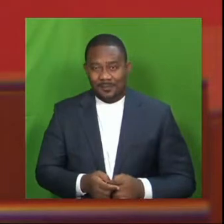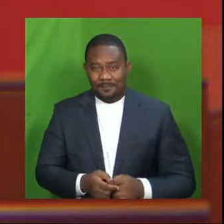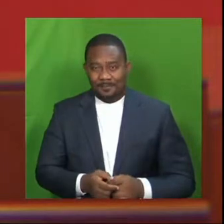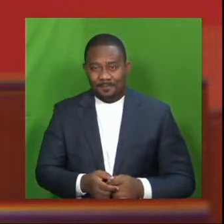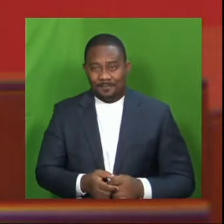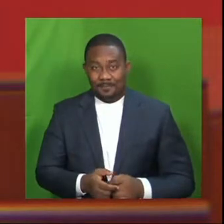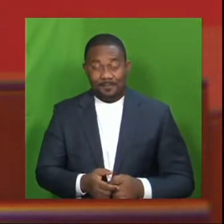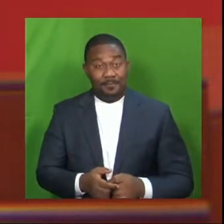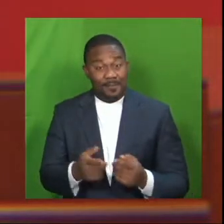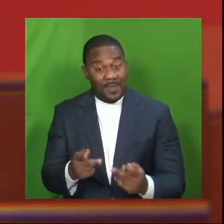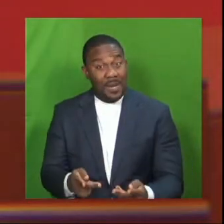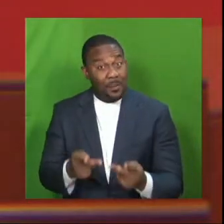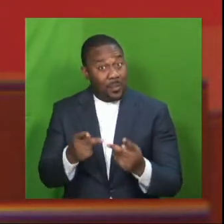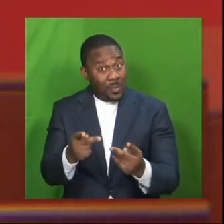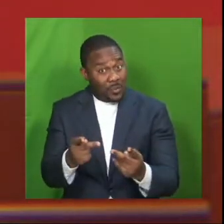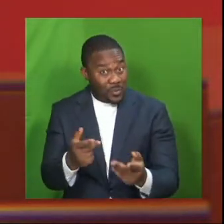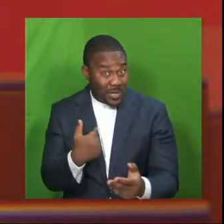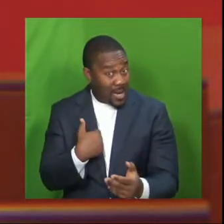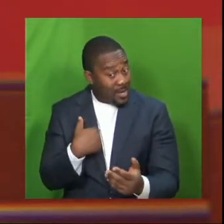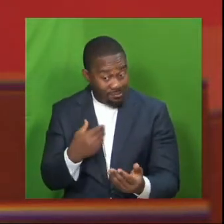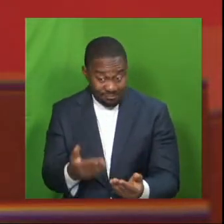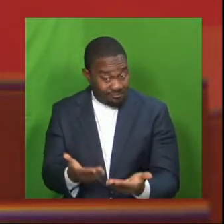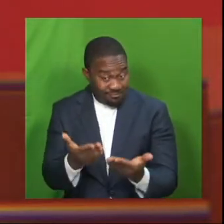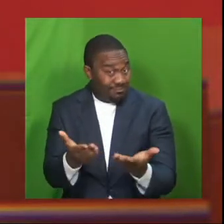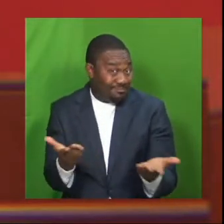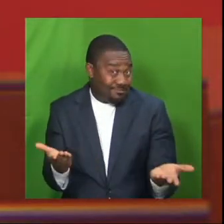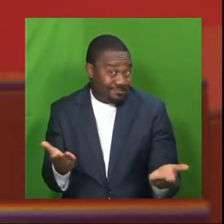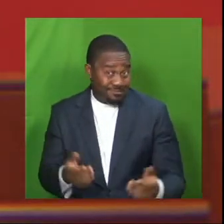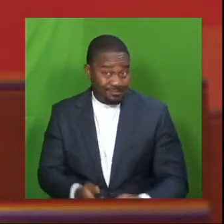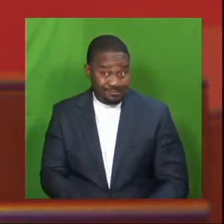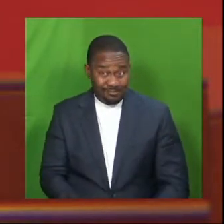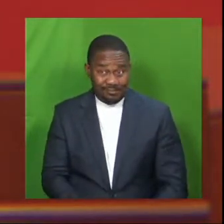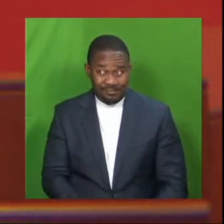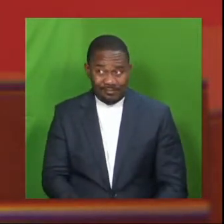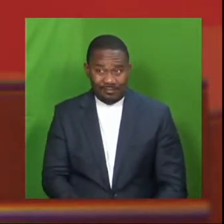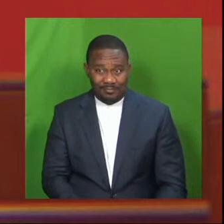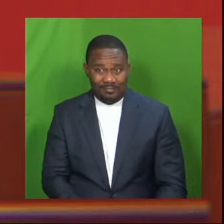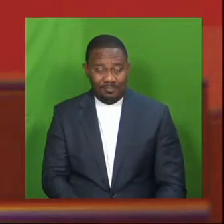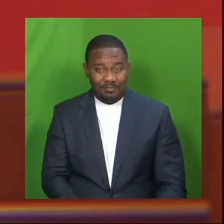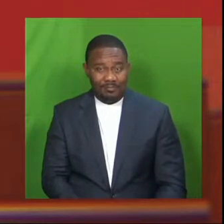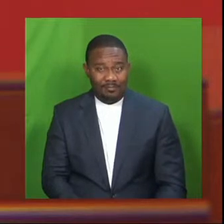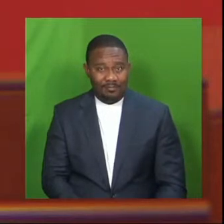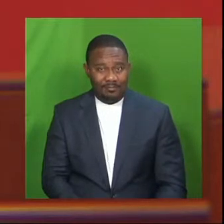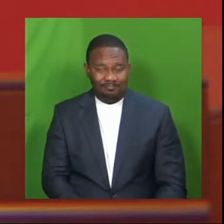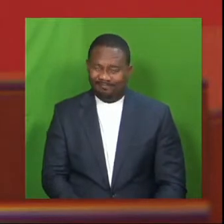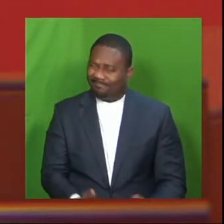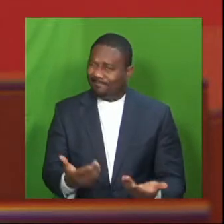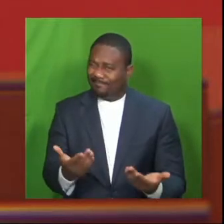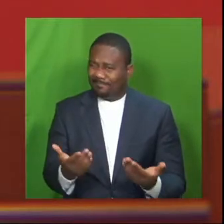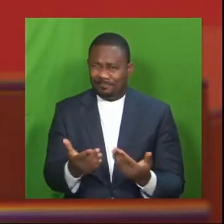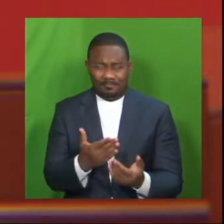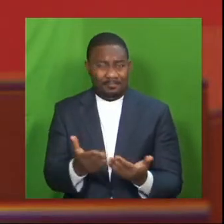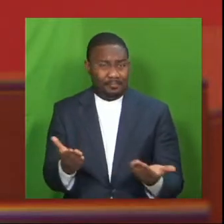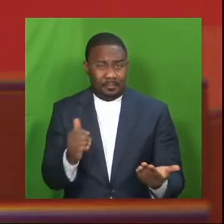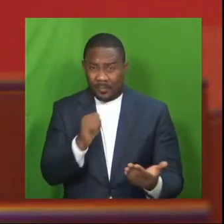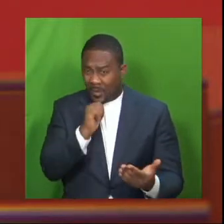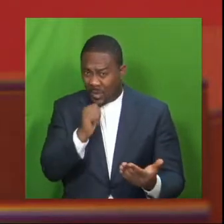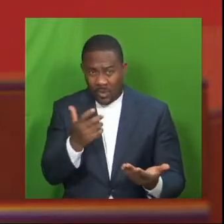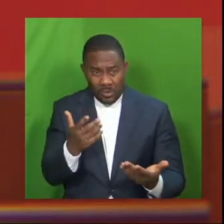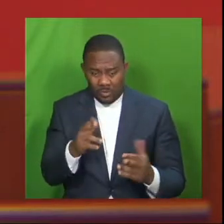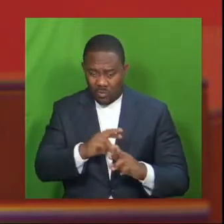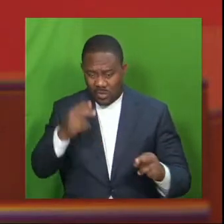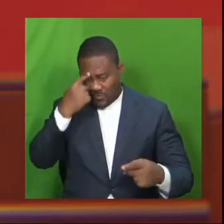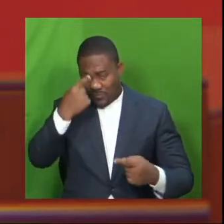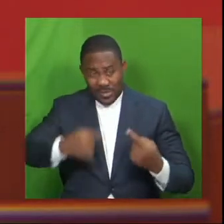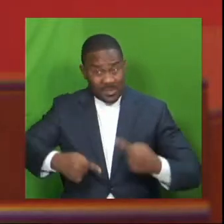proposal I'm making to the House. Already, even though it's not up for debate, the